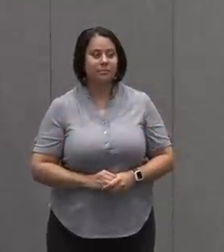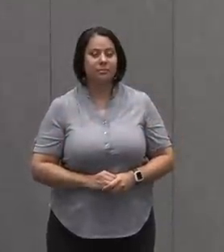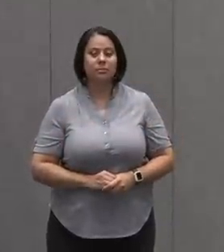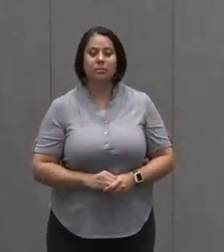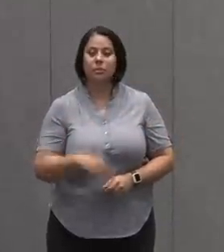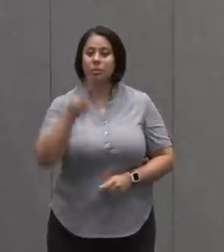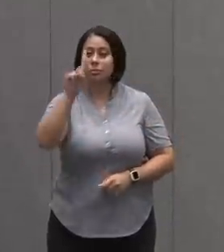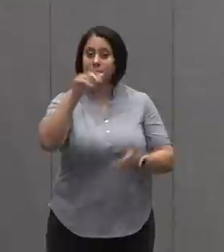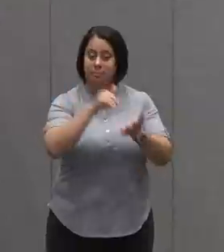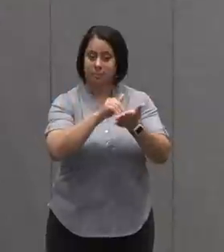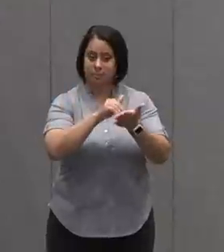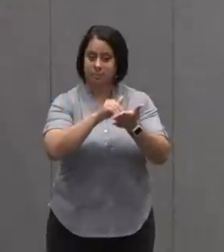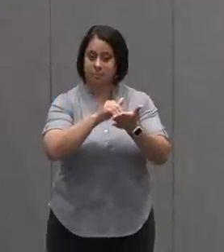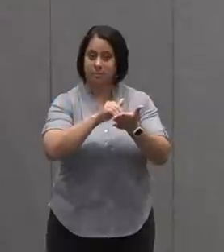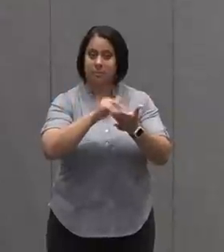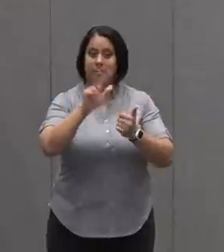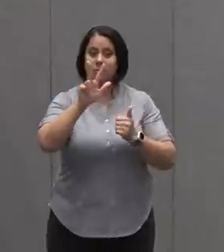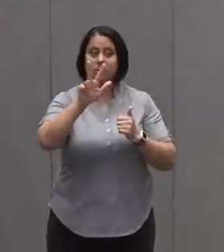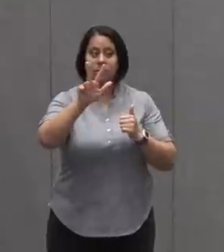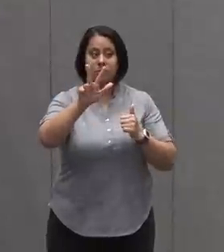is